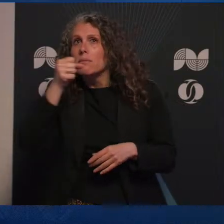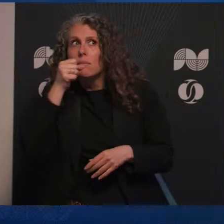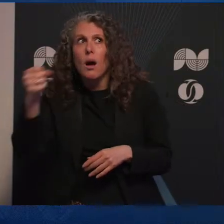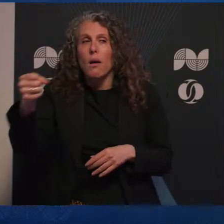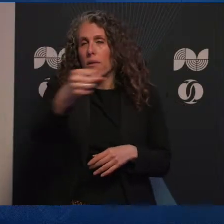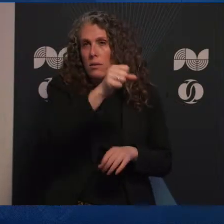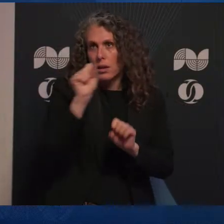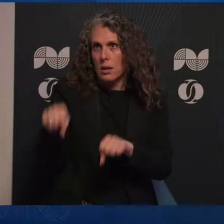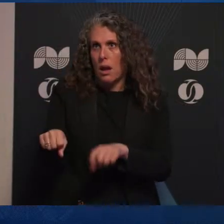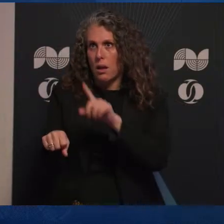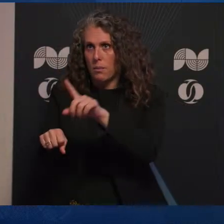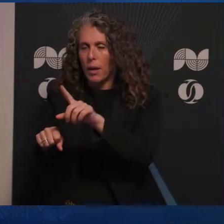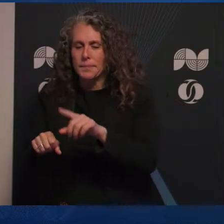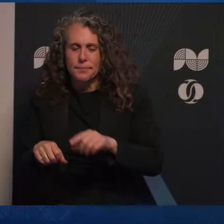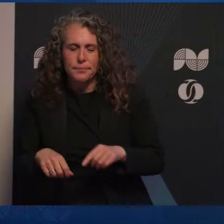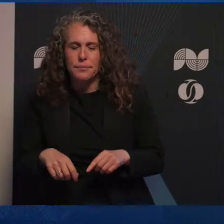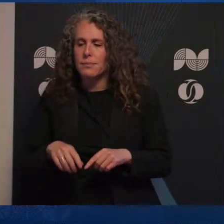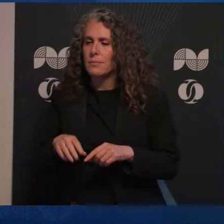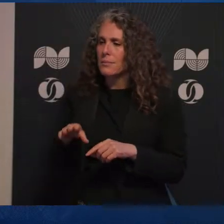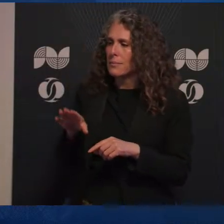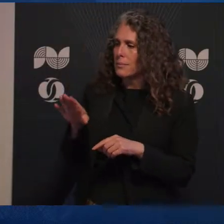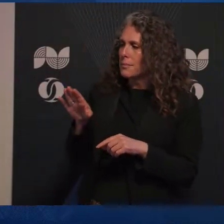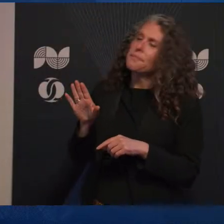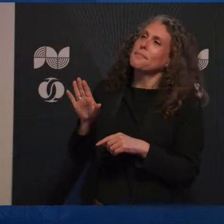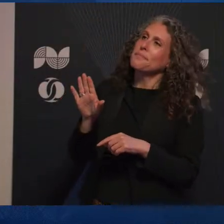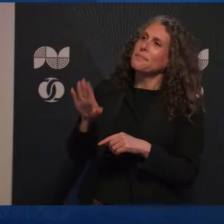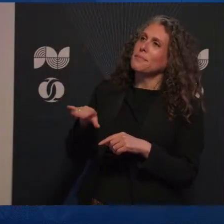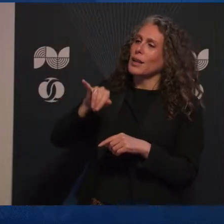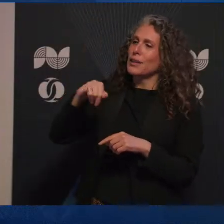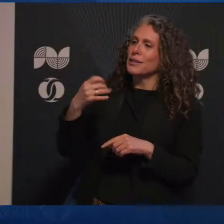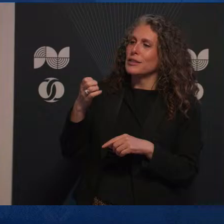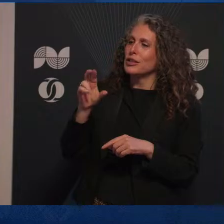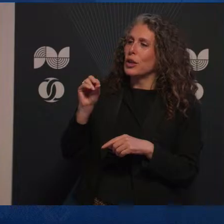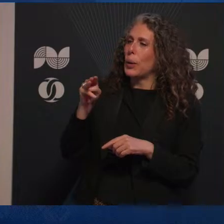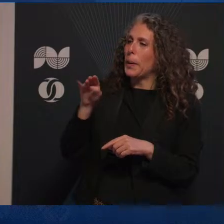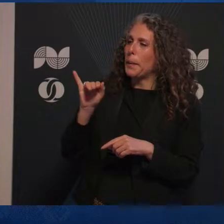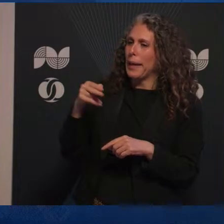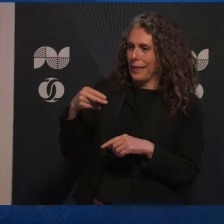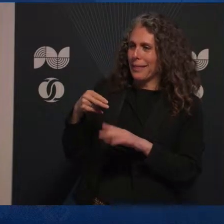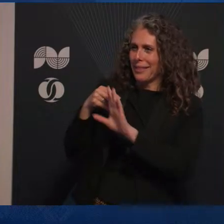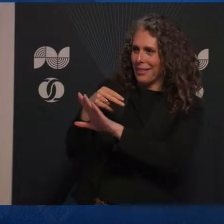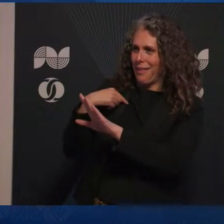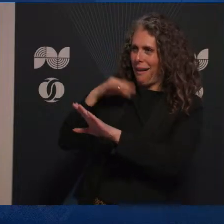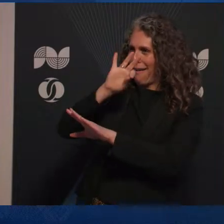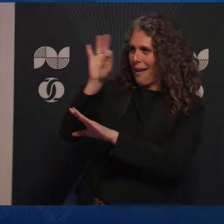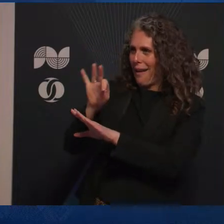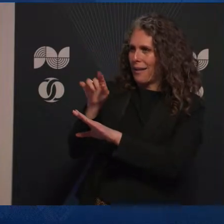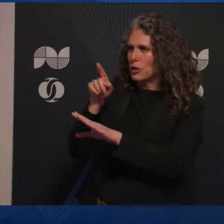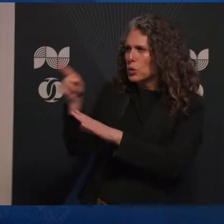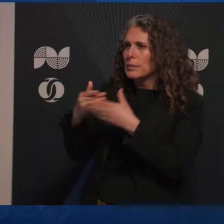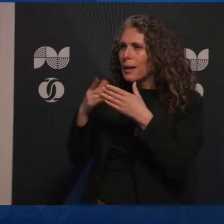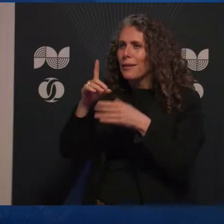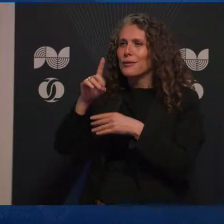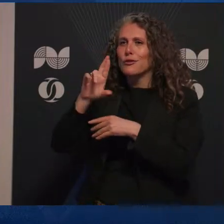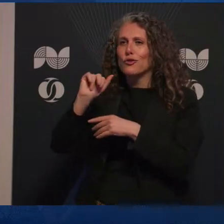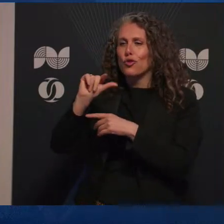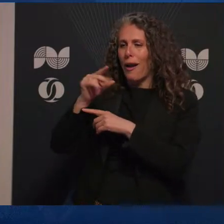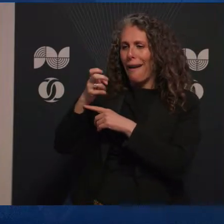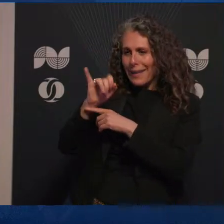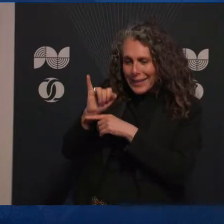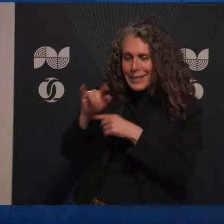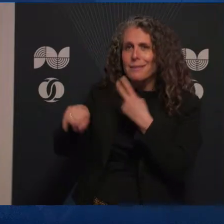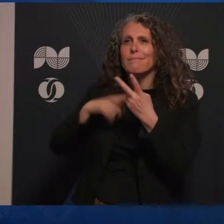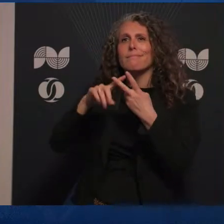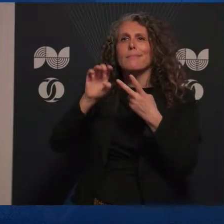But Jeremy, just to close up this section, you talked a little bit about Draghi and the EU. I'm just interested